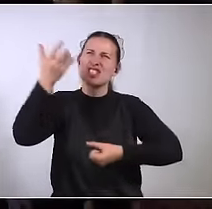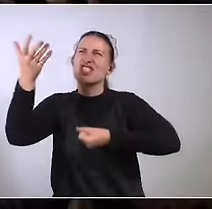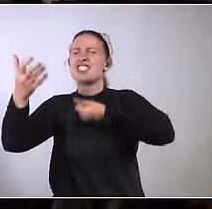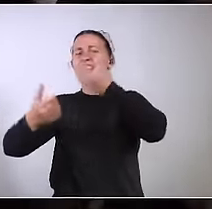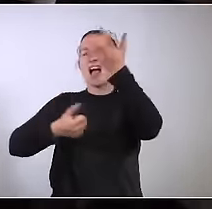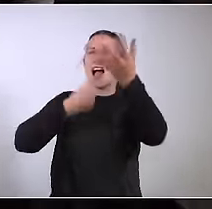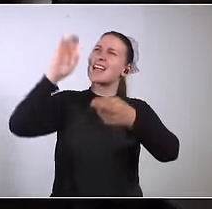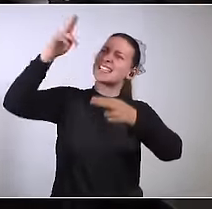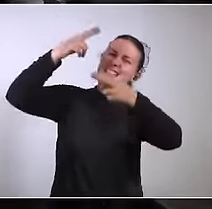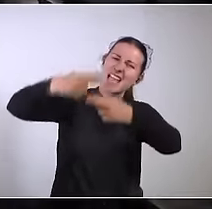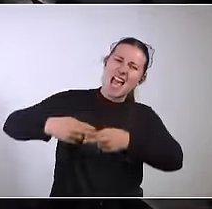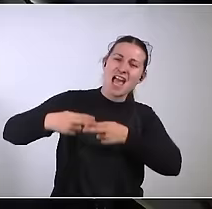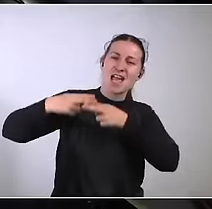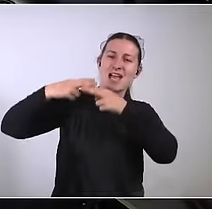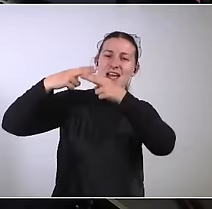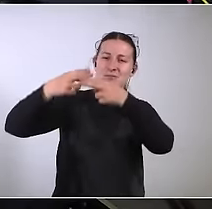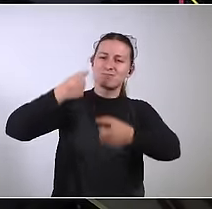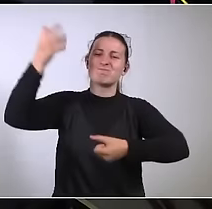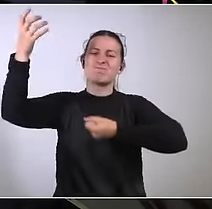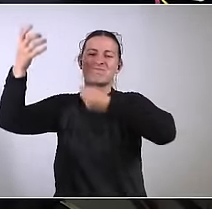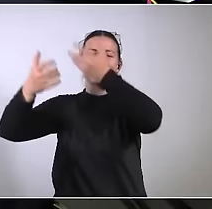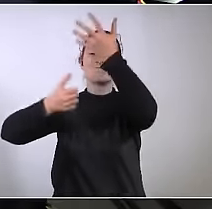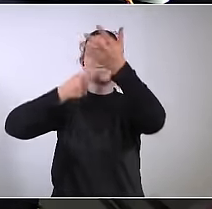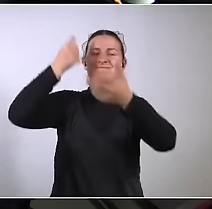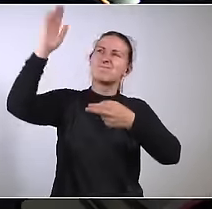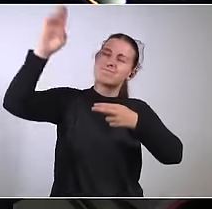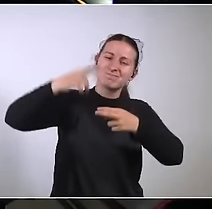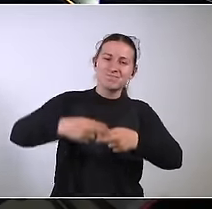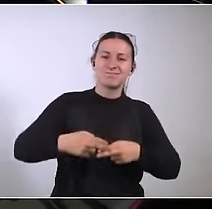Shout his name!